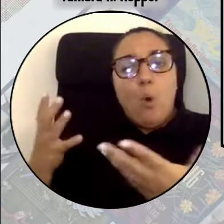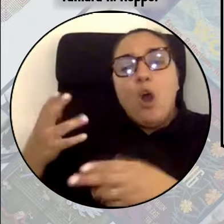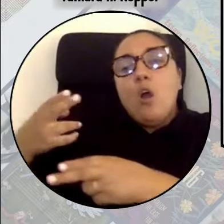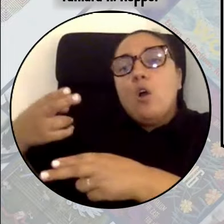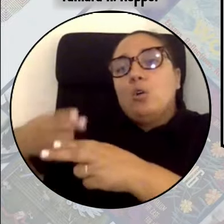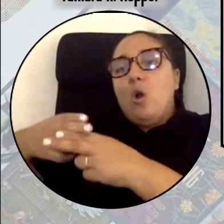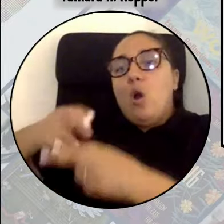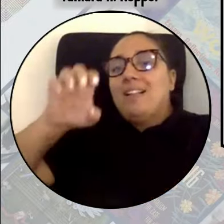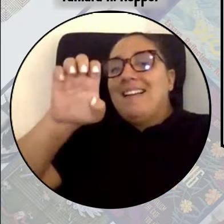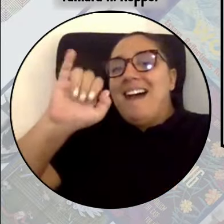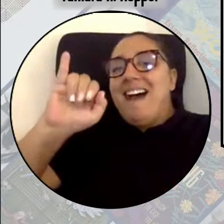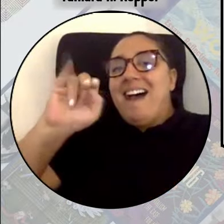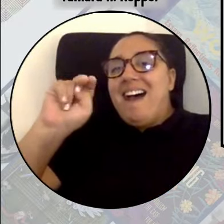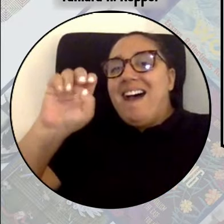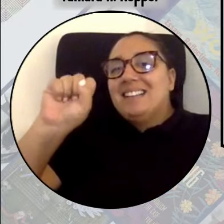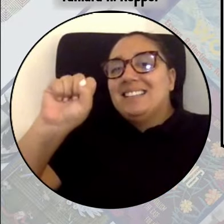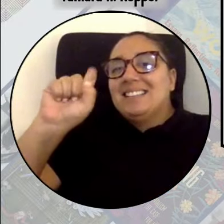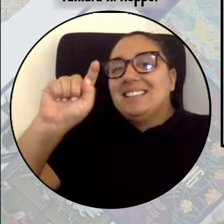who